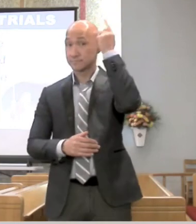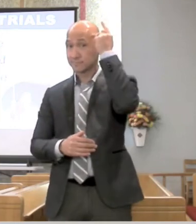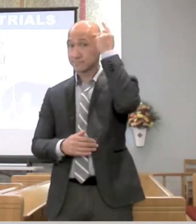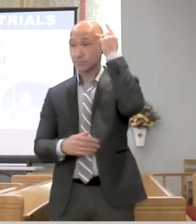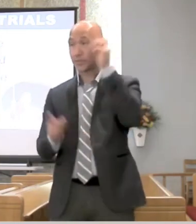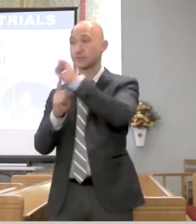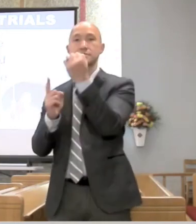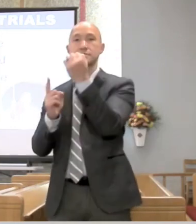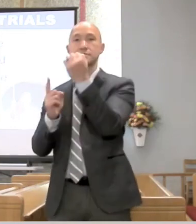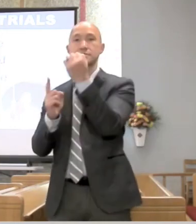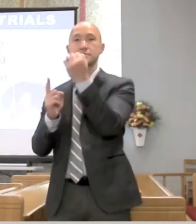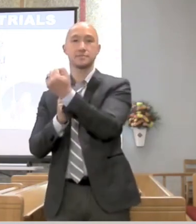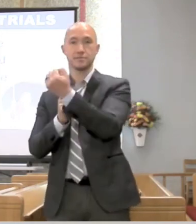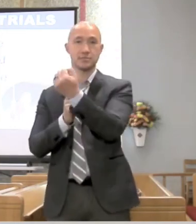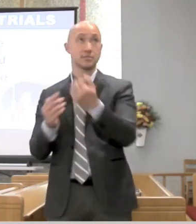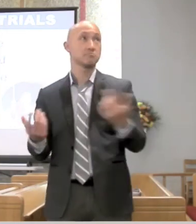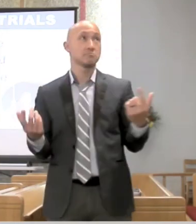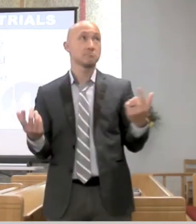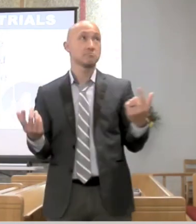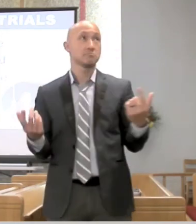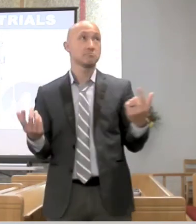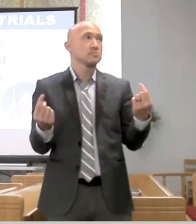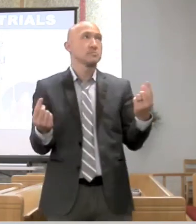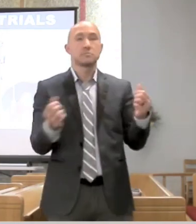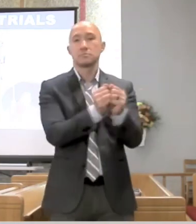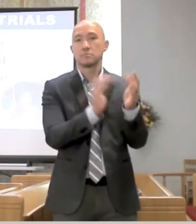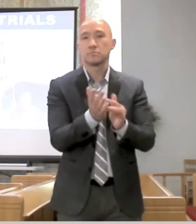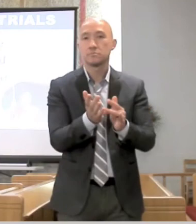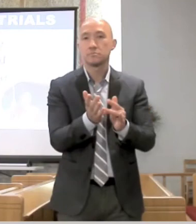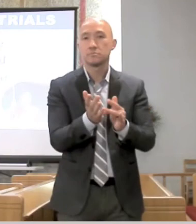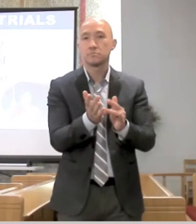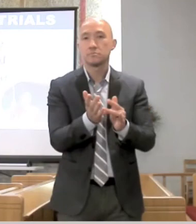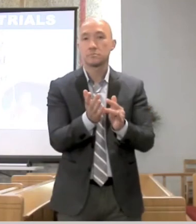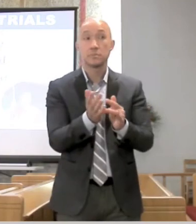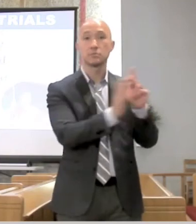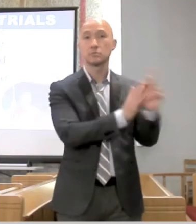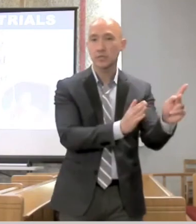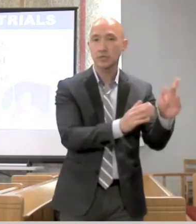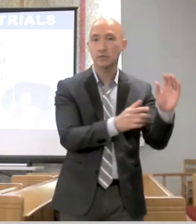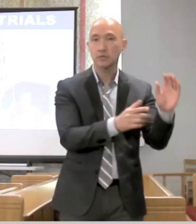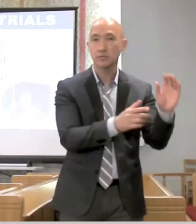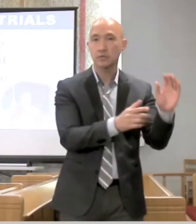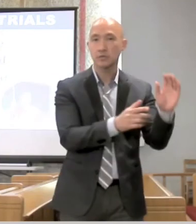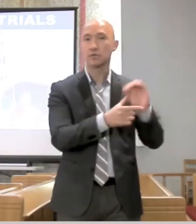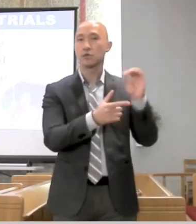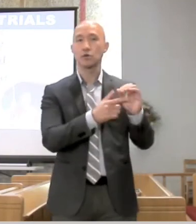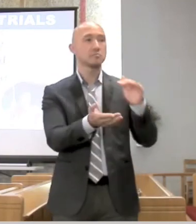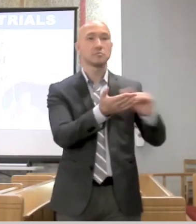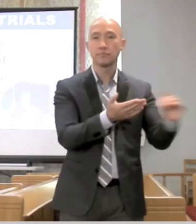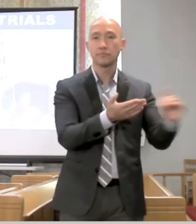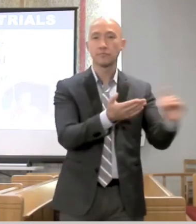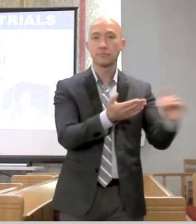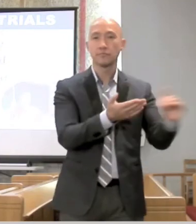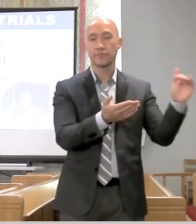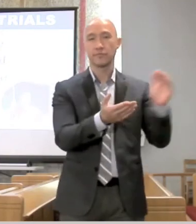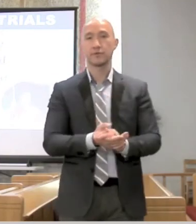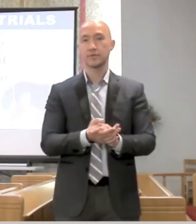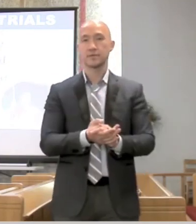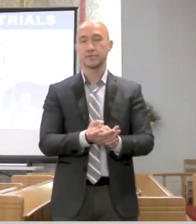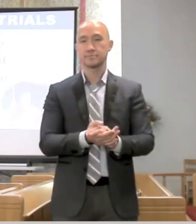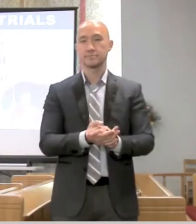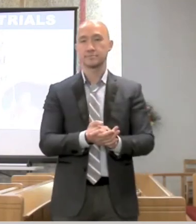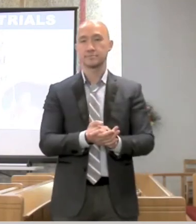deal with Jesus and sends him away, hopefully to get this off his back. But Jesus keeps coming back to him. So the question